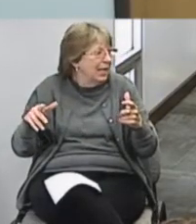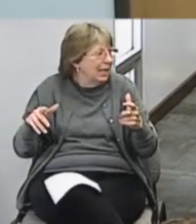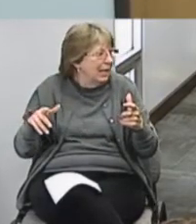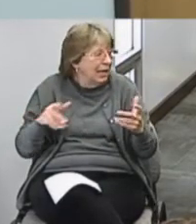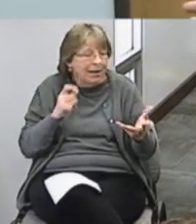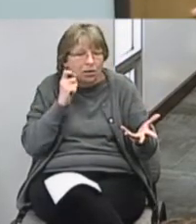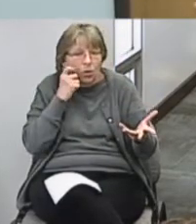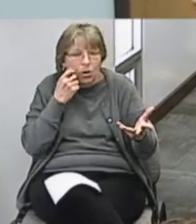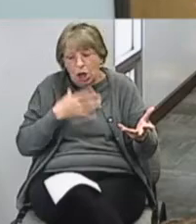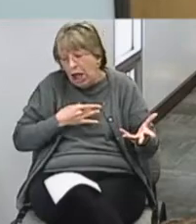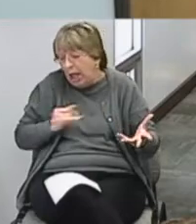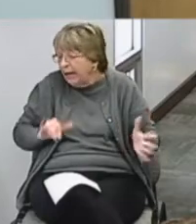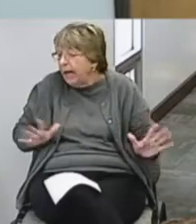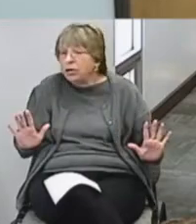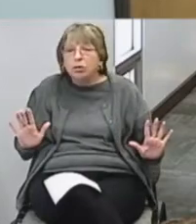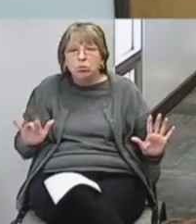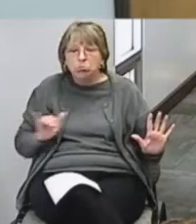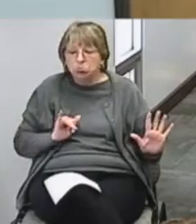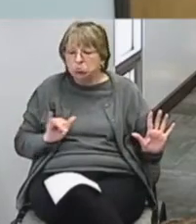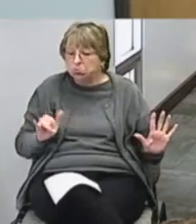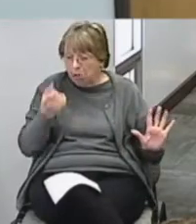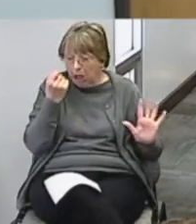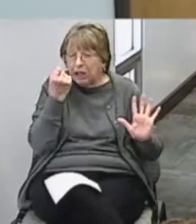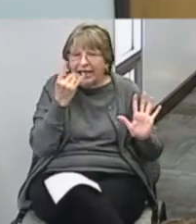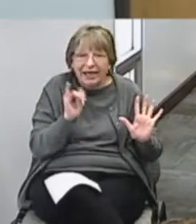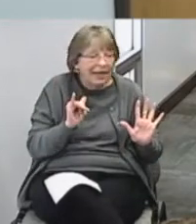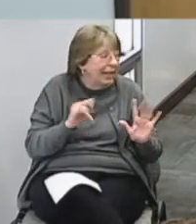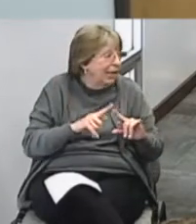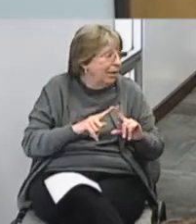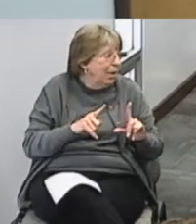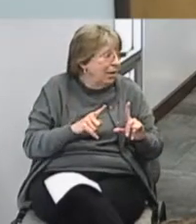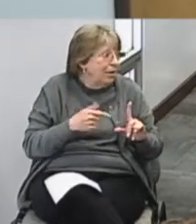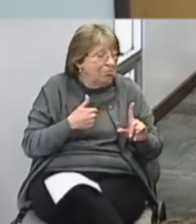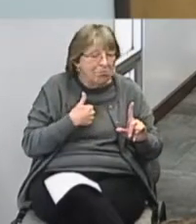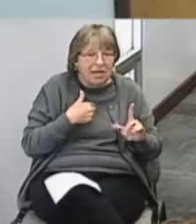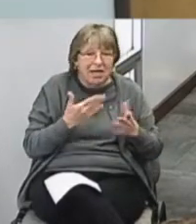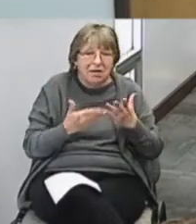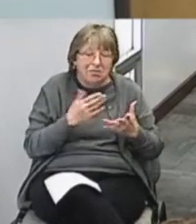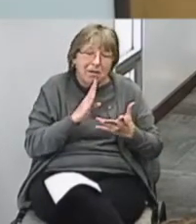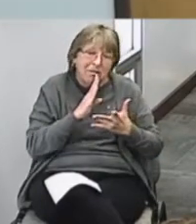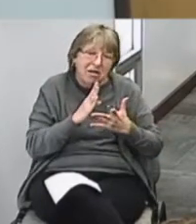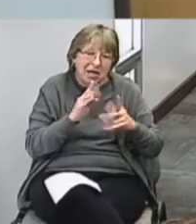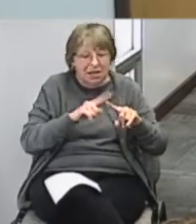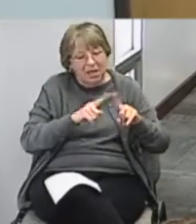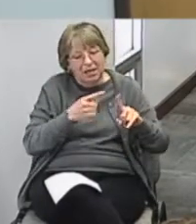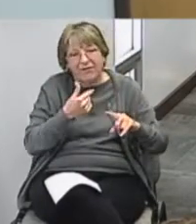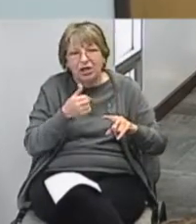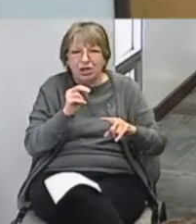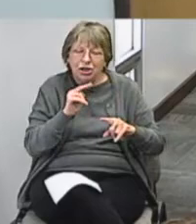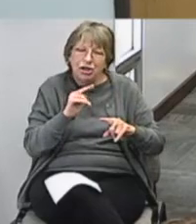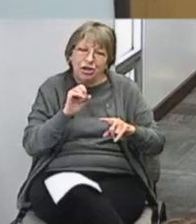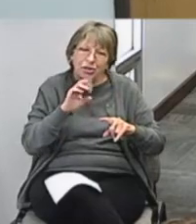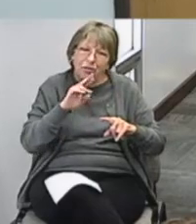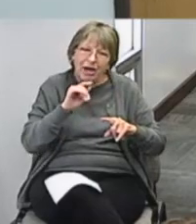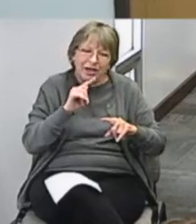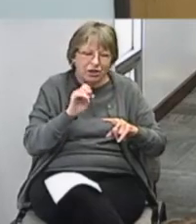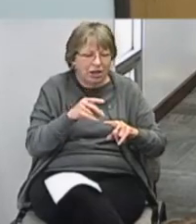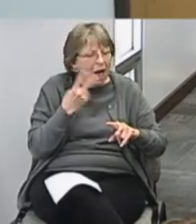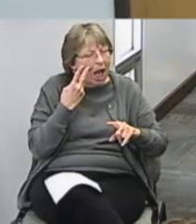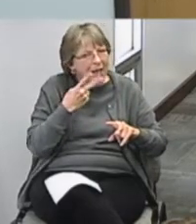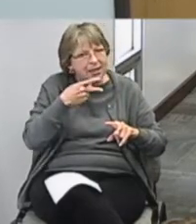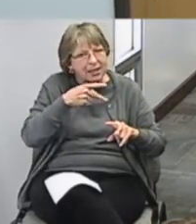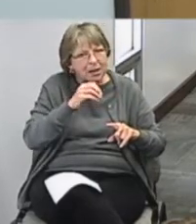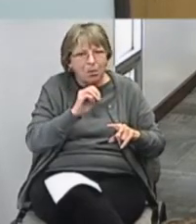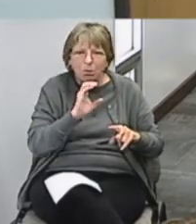cool. You know, I like that too, and we understand that. Okay, so me maybe being another generation, I see the pocket park